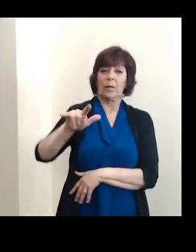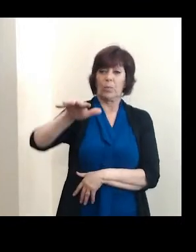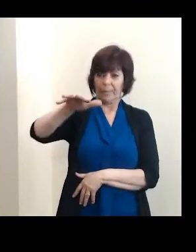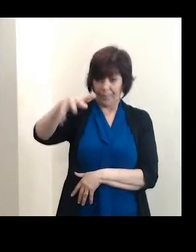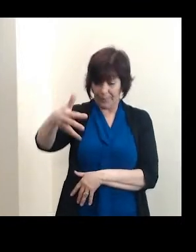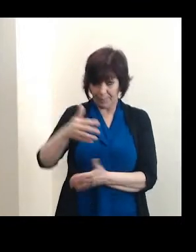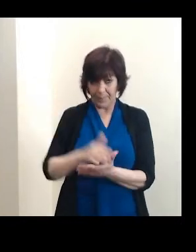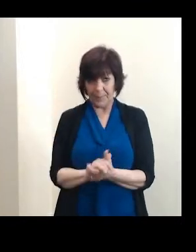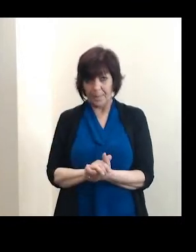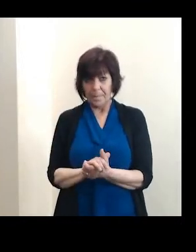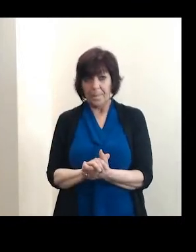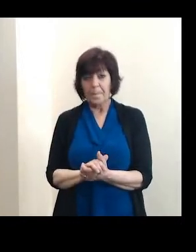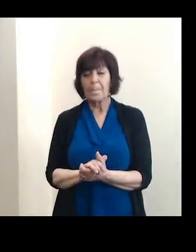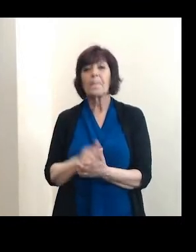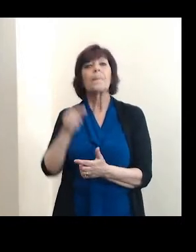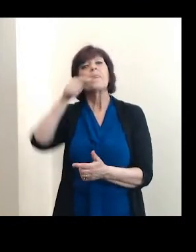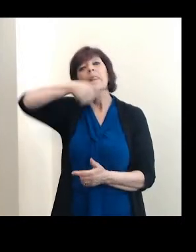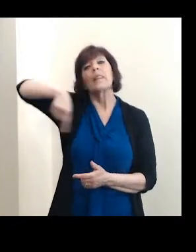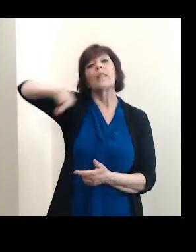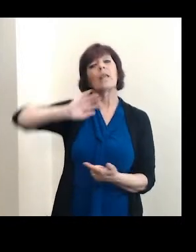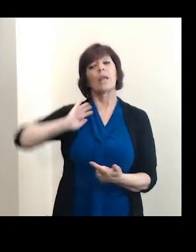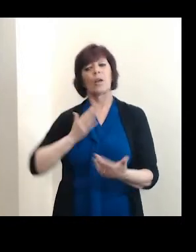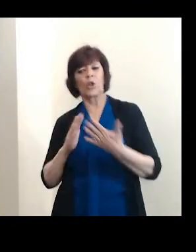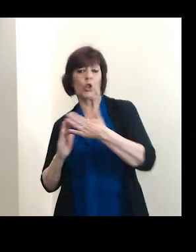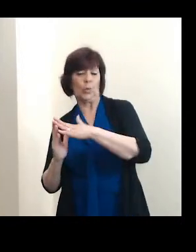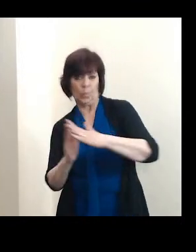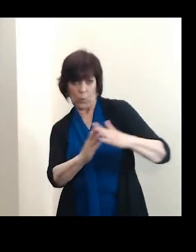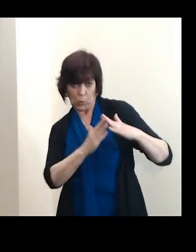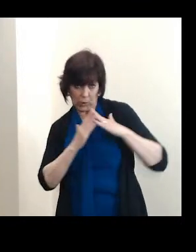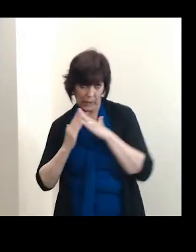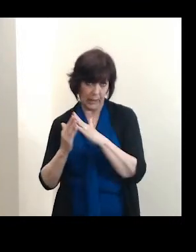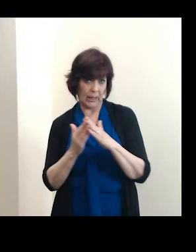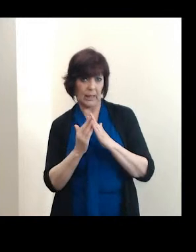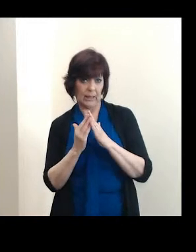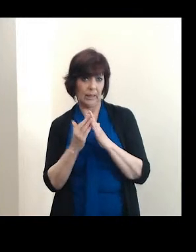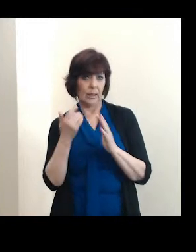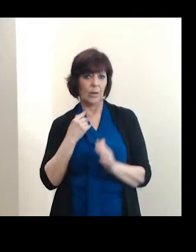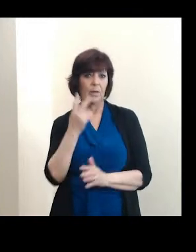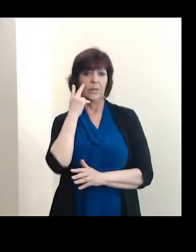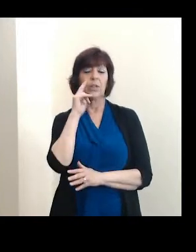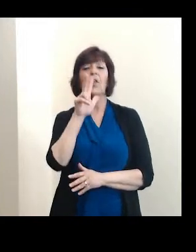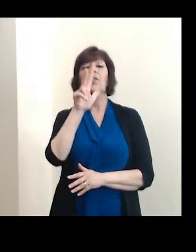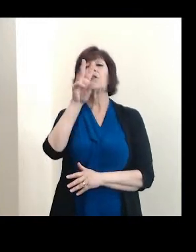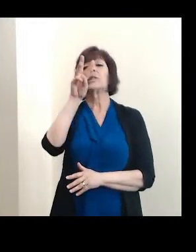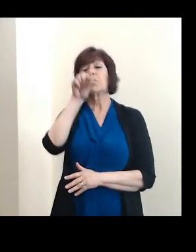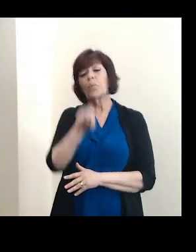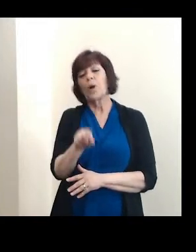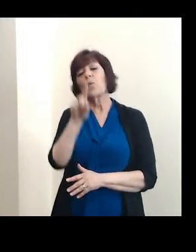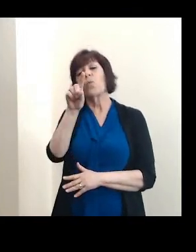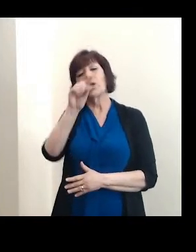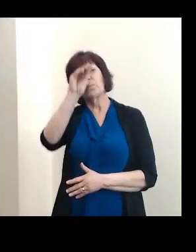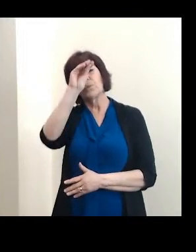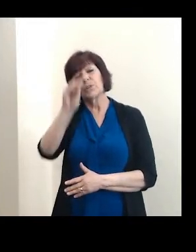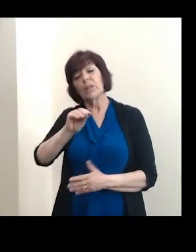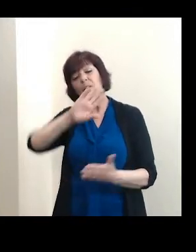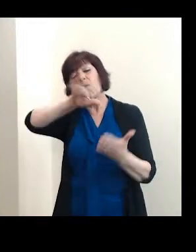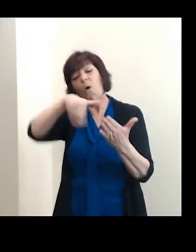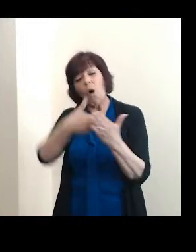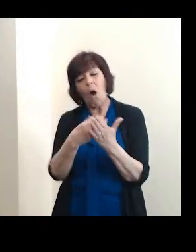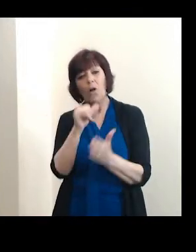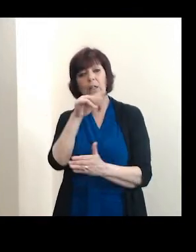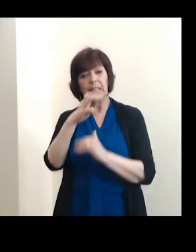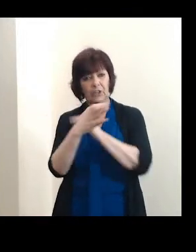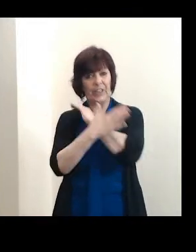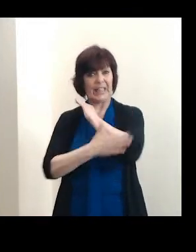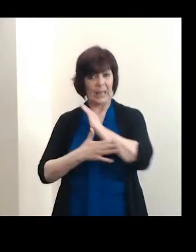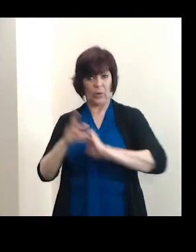we have, as a community, seen 36.1% of all Erie County residents have